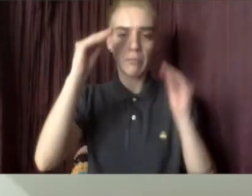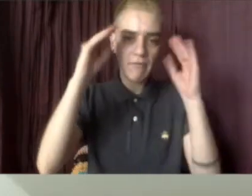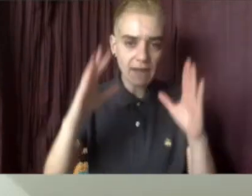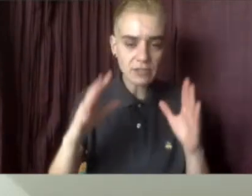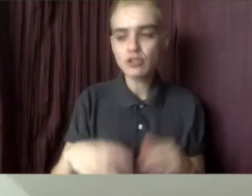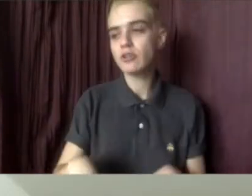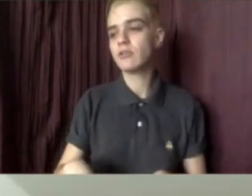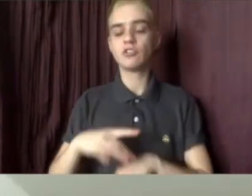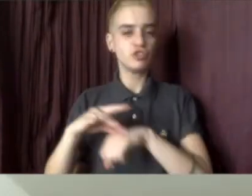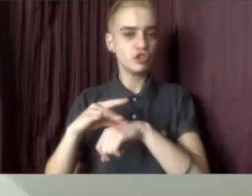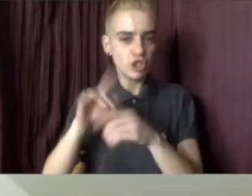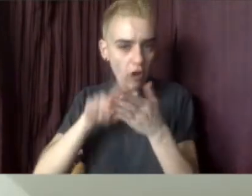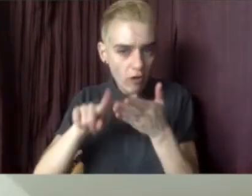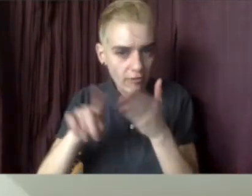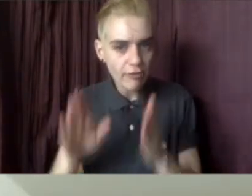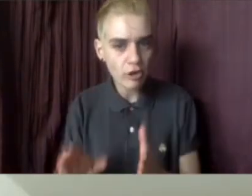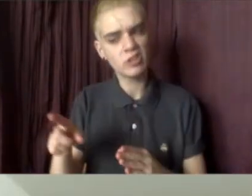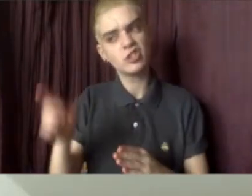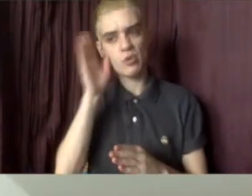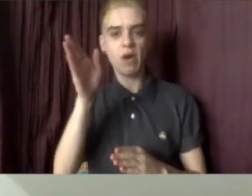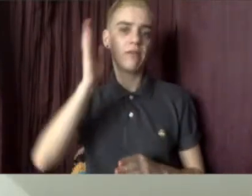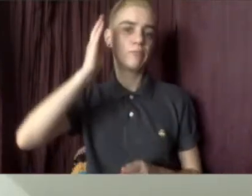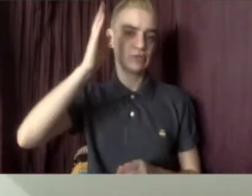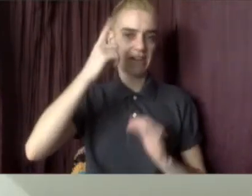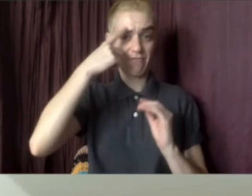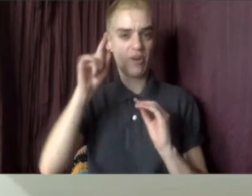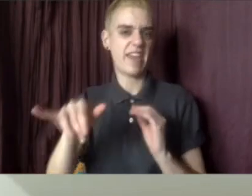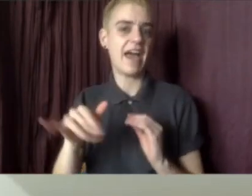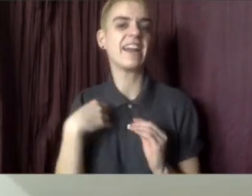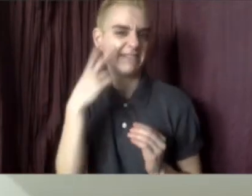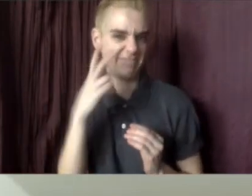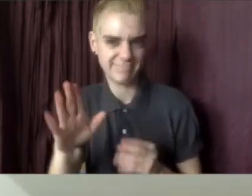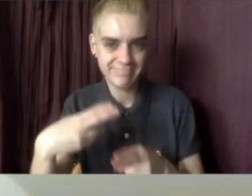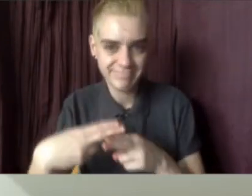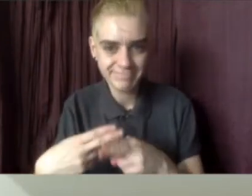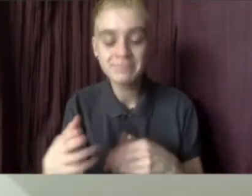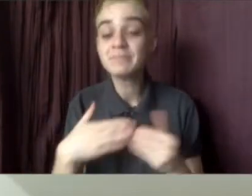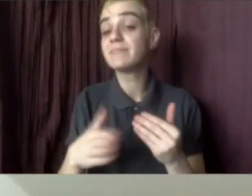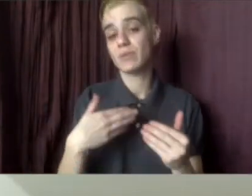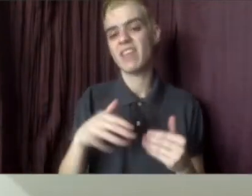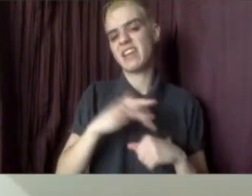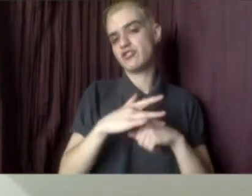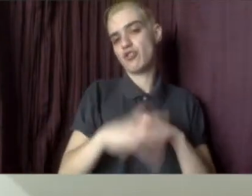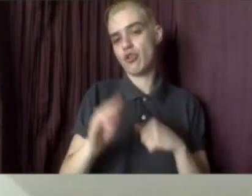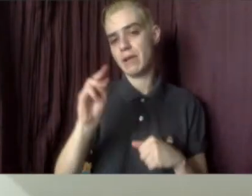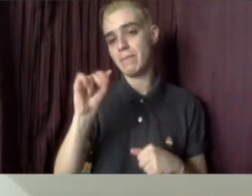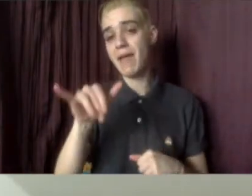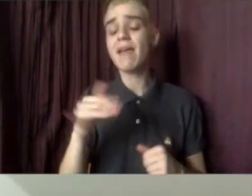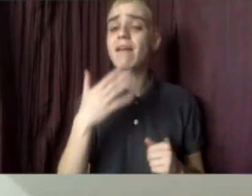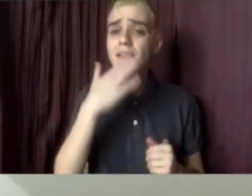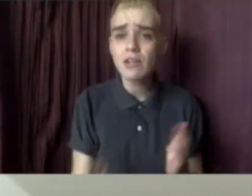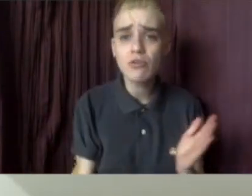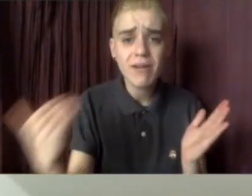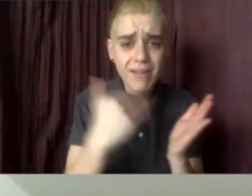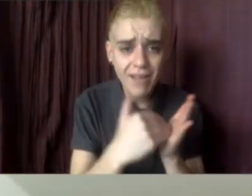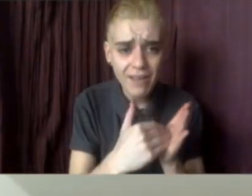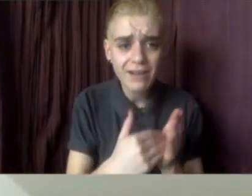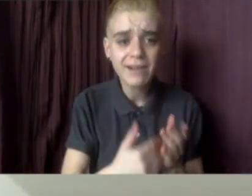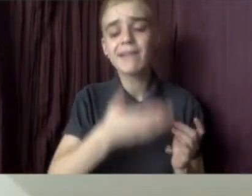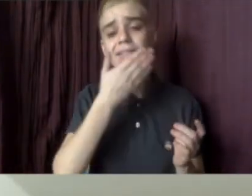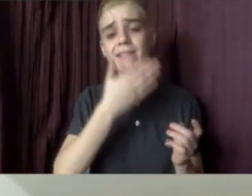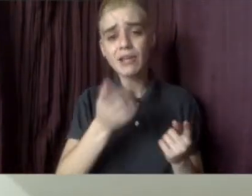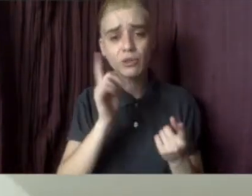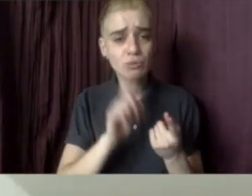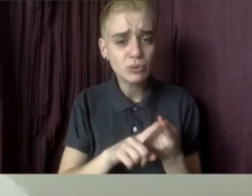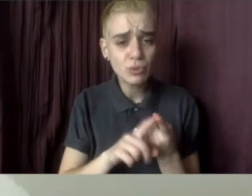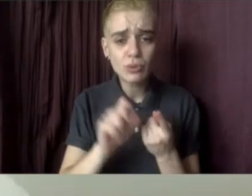time today. We will have a recording available of this as soon as we can tomorrow. We'll work on accessibility of that recording as